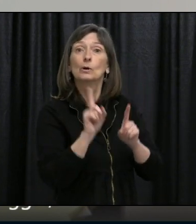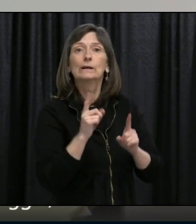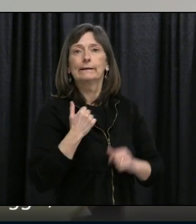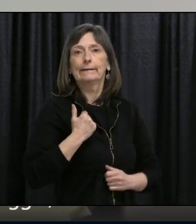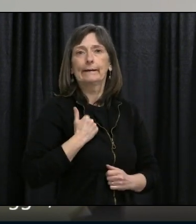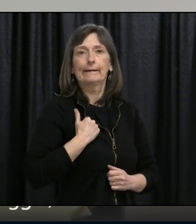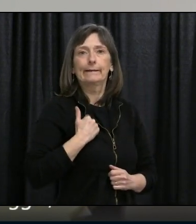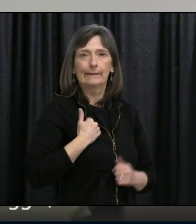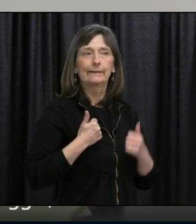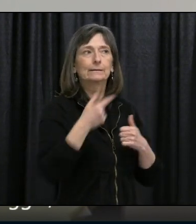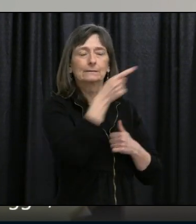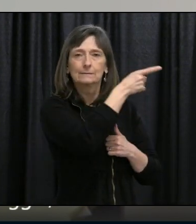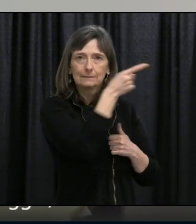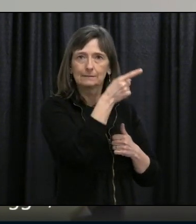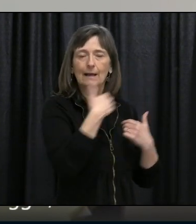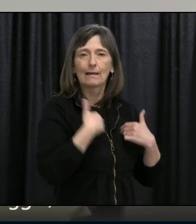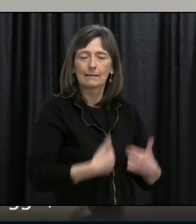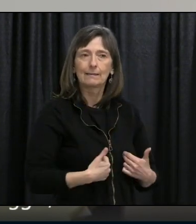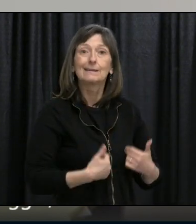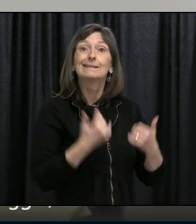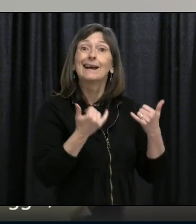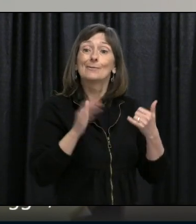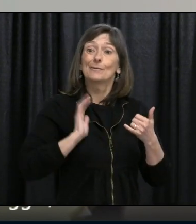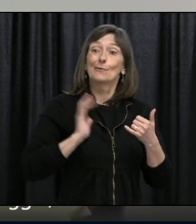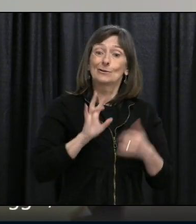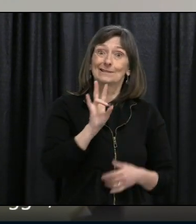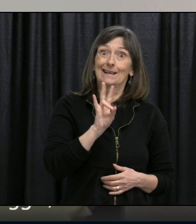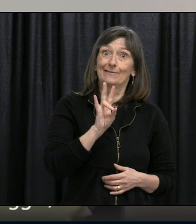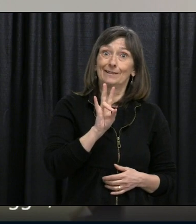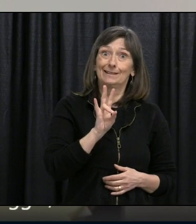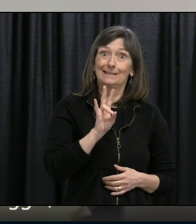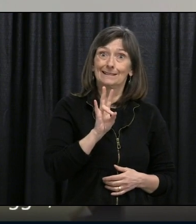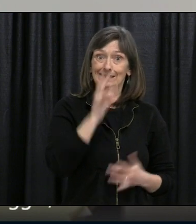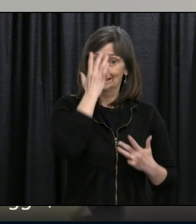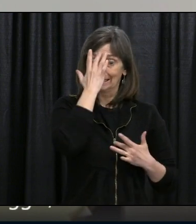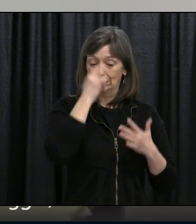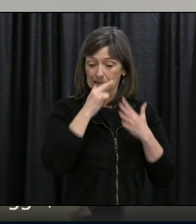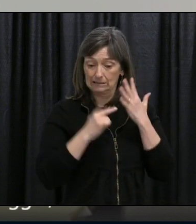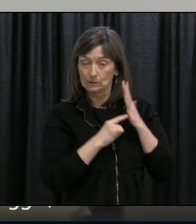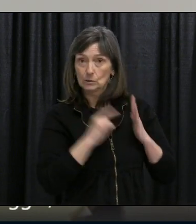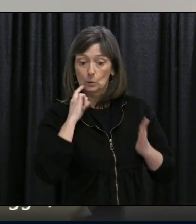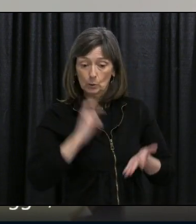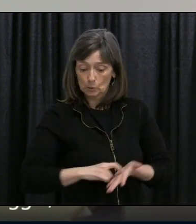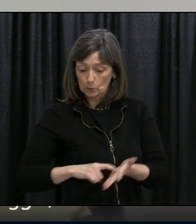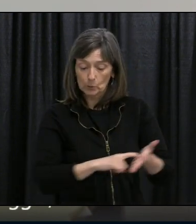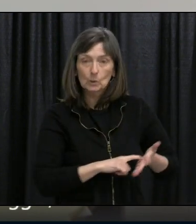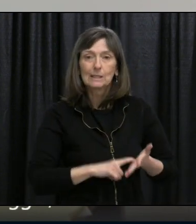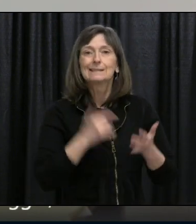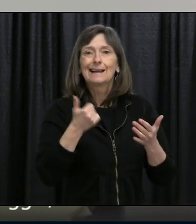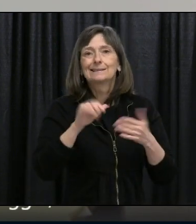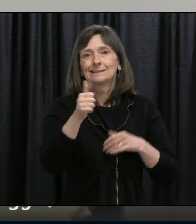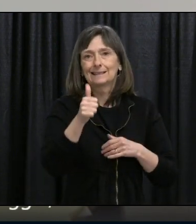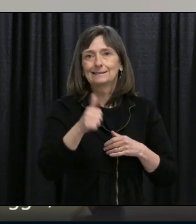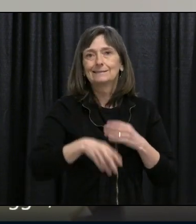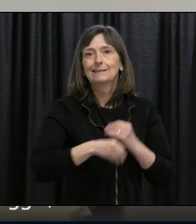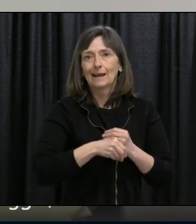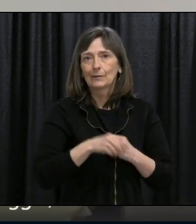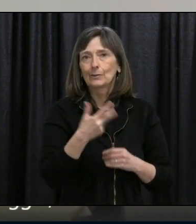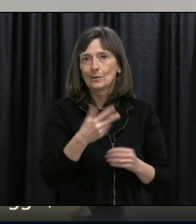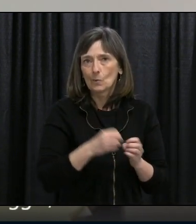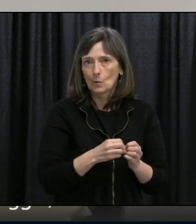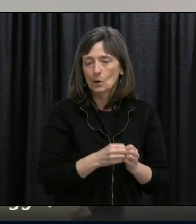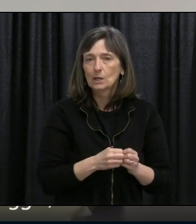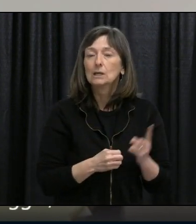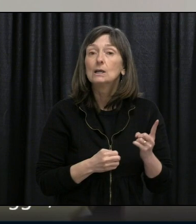now 10 instead of the previous 7. We still hold that any 2 of these are a reason